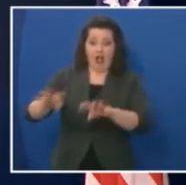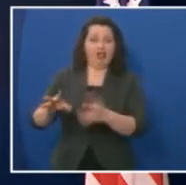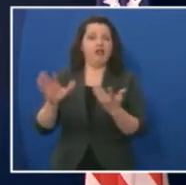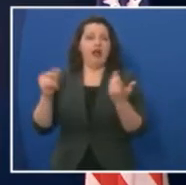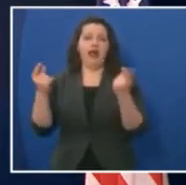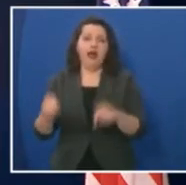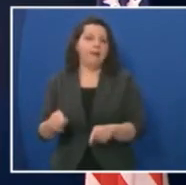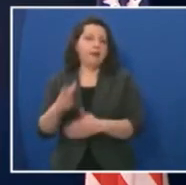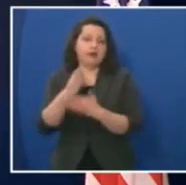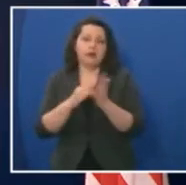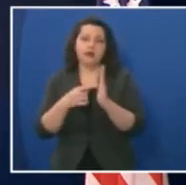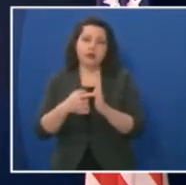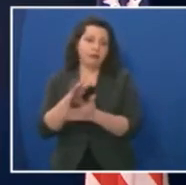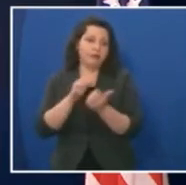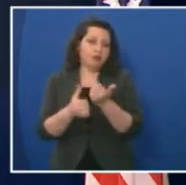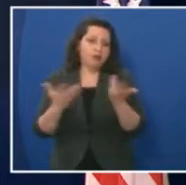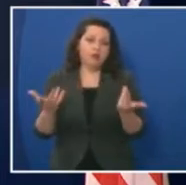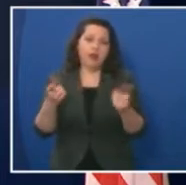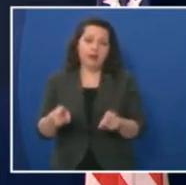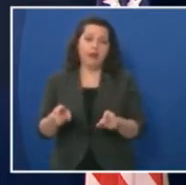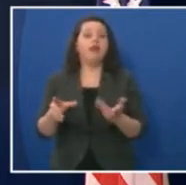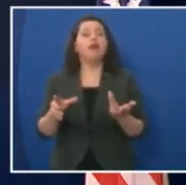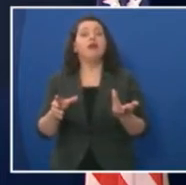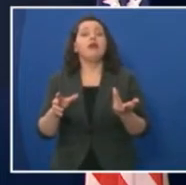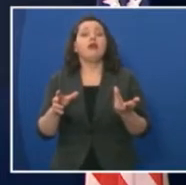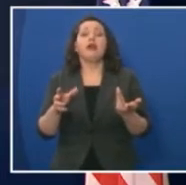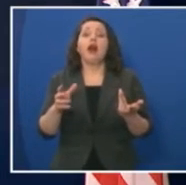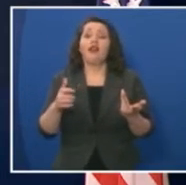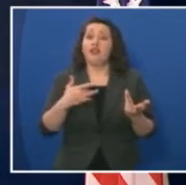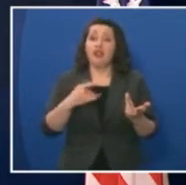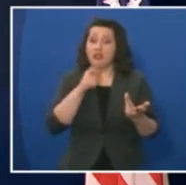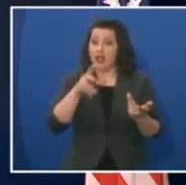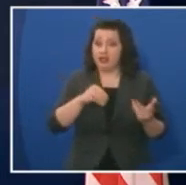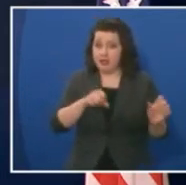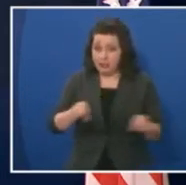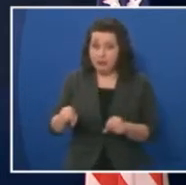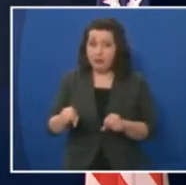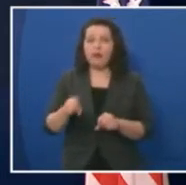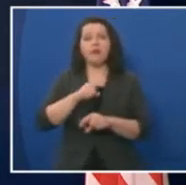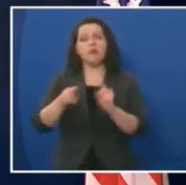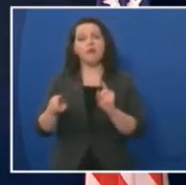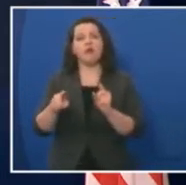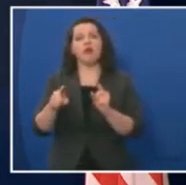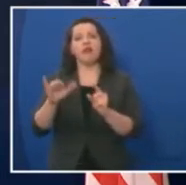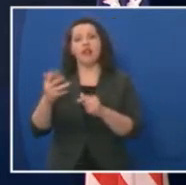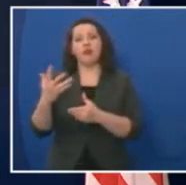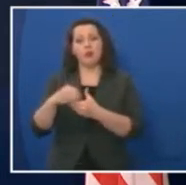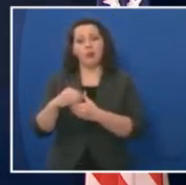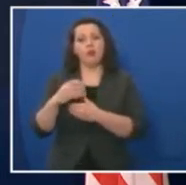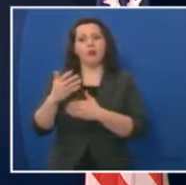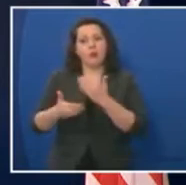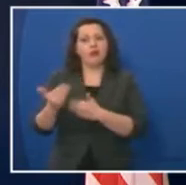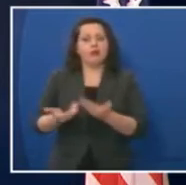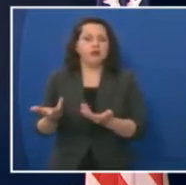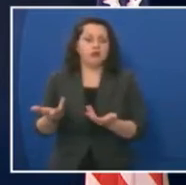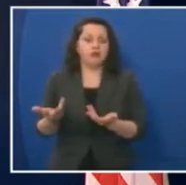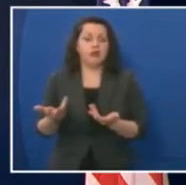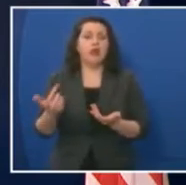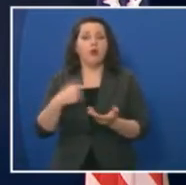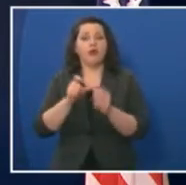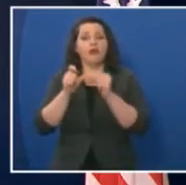And as I indicated, and I've said to Iowans, it's not acceptable. It's part of the ramp-up process. We're going to continue to work